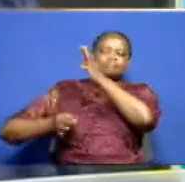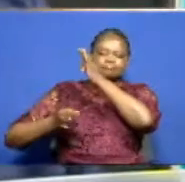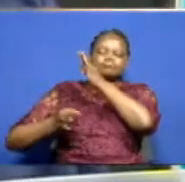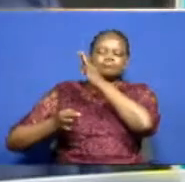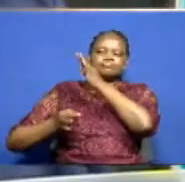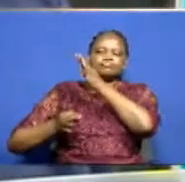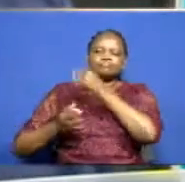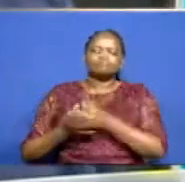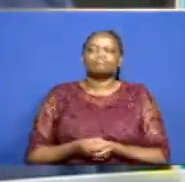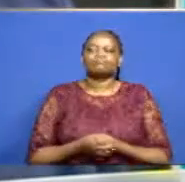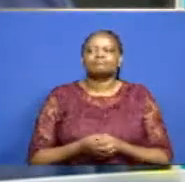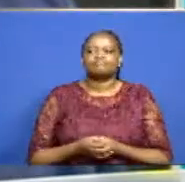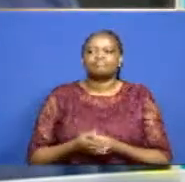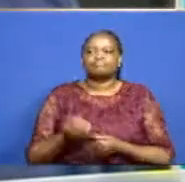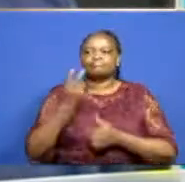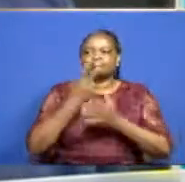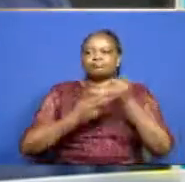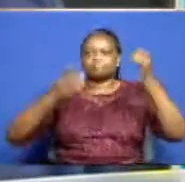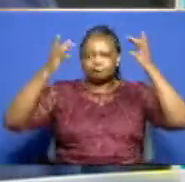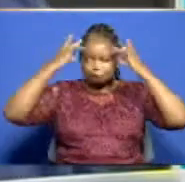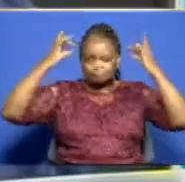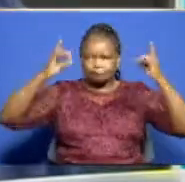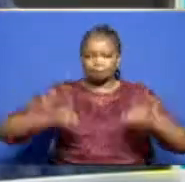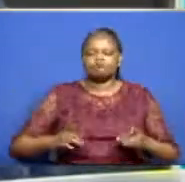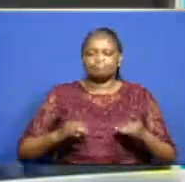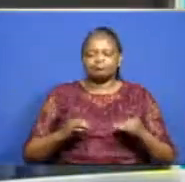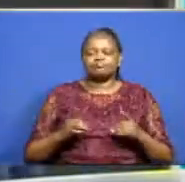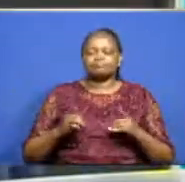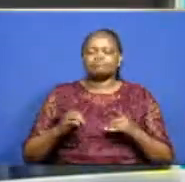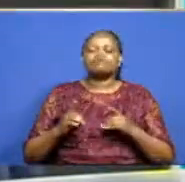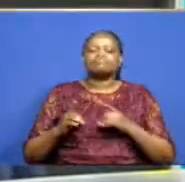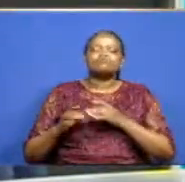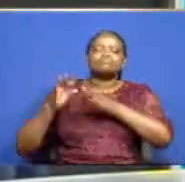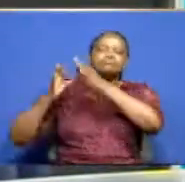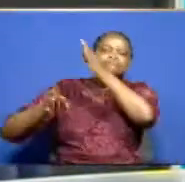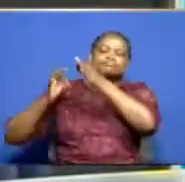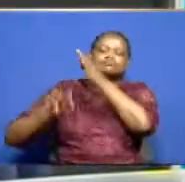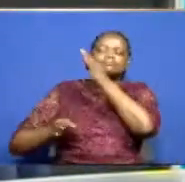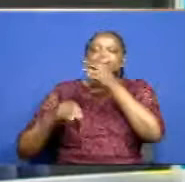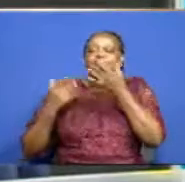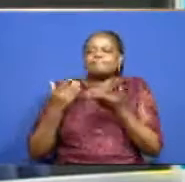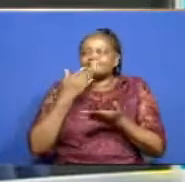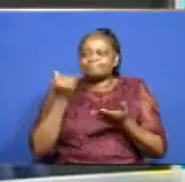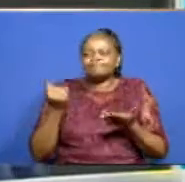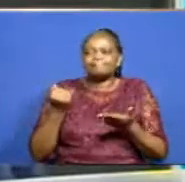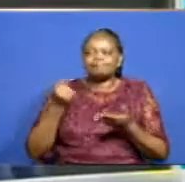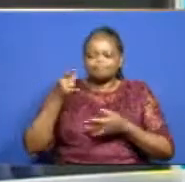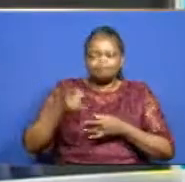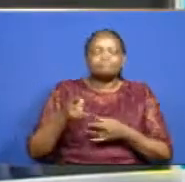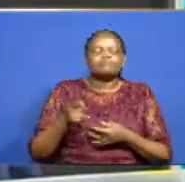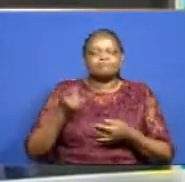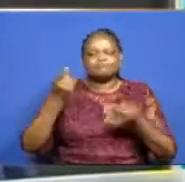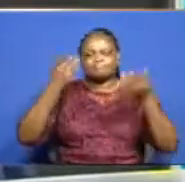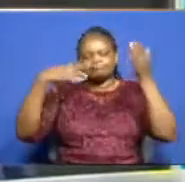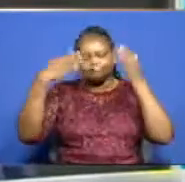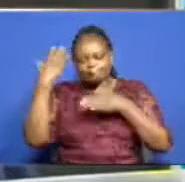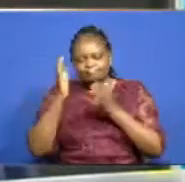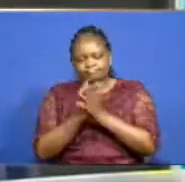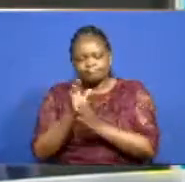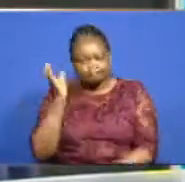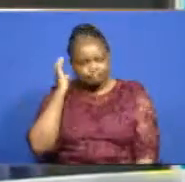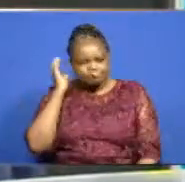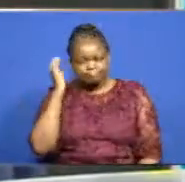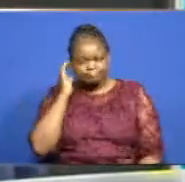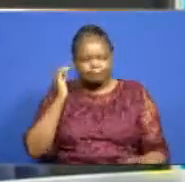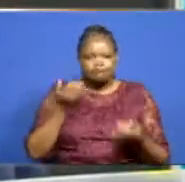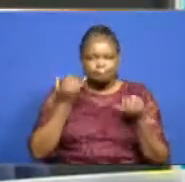two decisions actually depend on how best these learning institutions are going to implement the precautionary measures to curb the spread